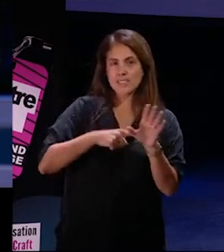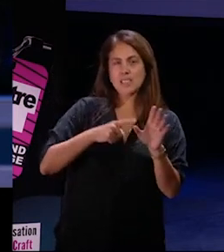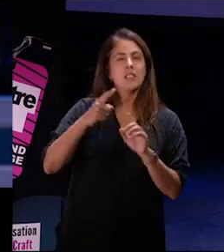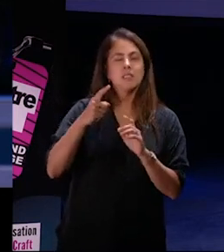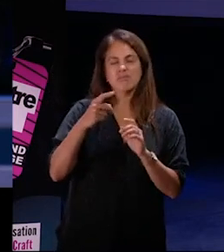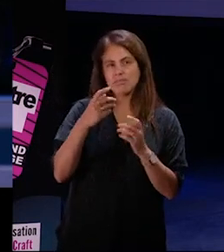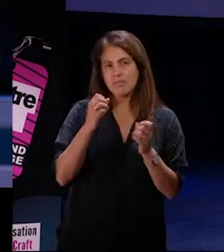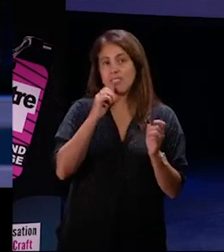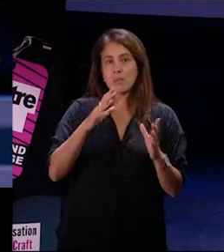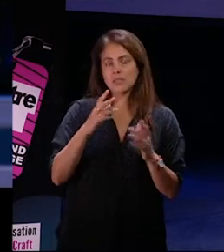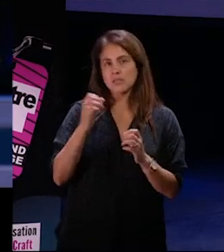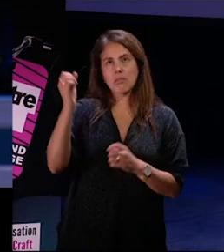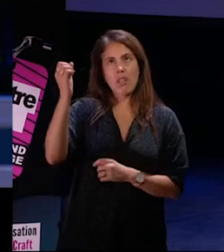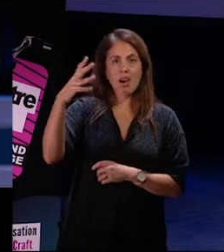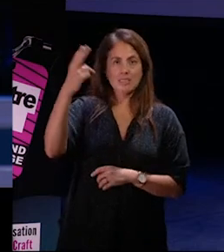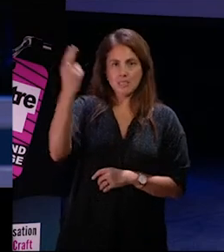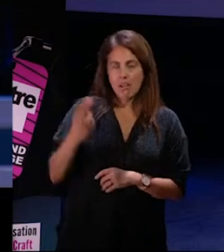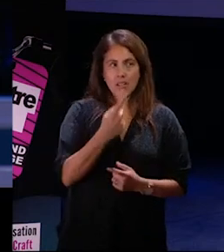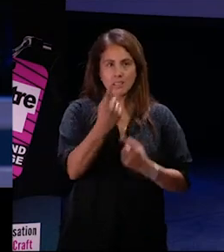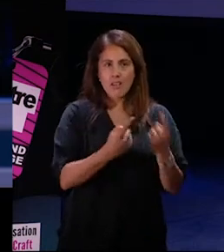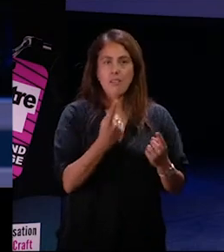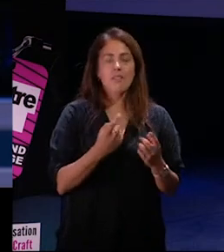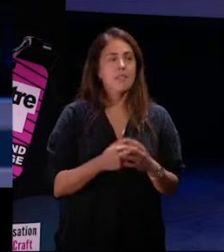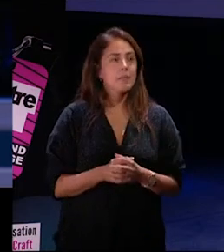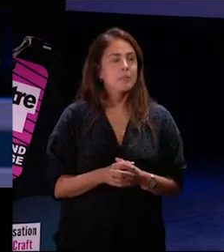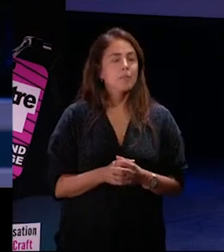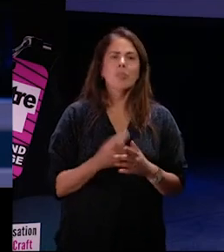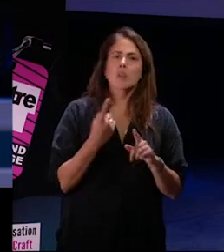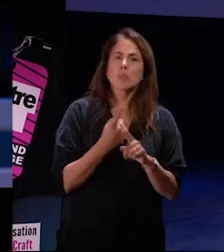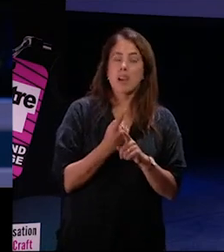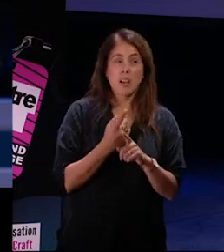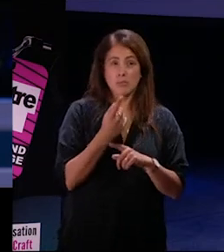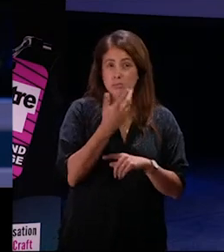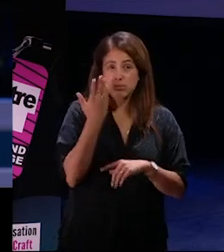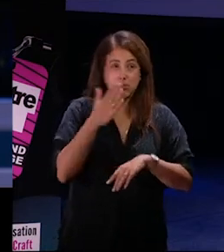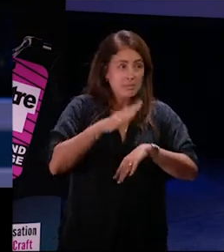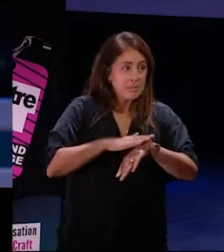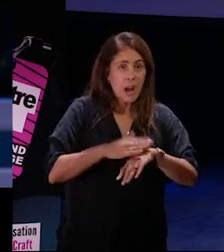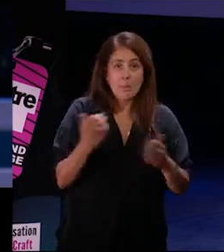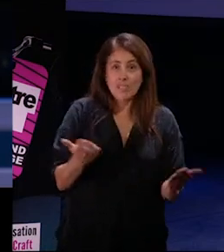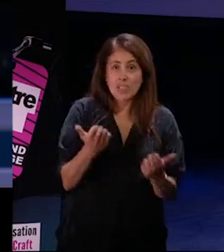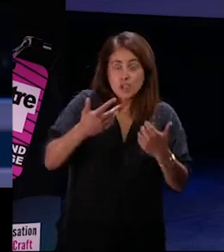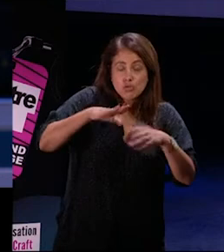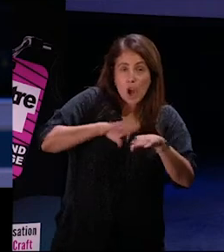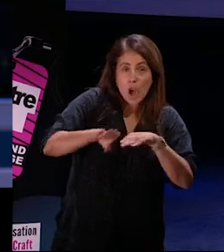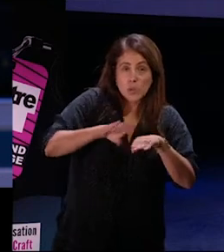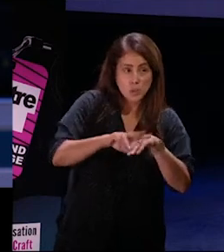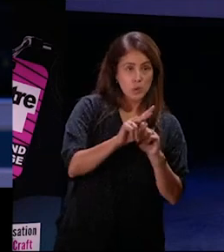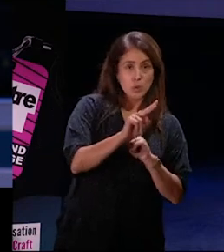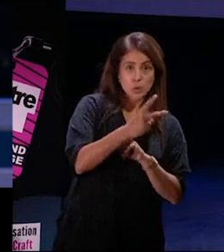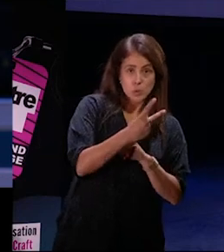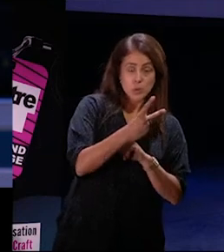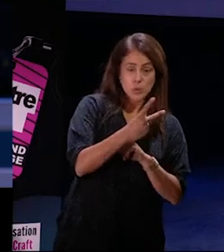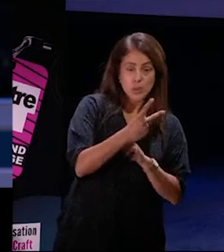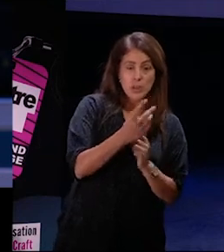designer. And she was, we were talking about the lack of time. We just finished the rehearsal. They finished about two-ish.